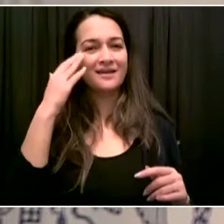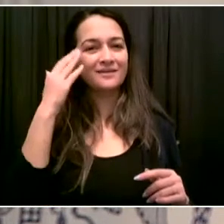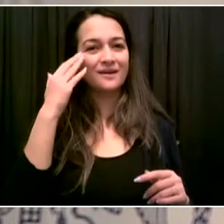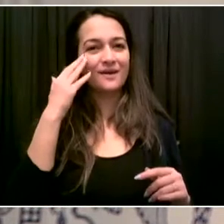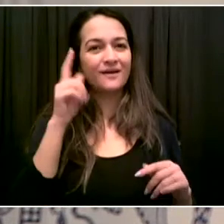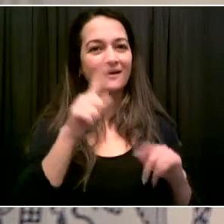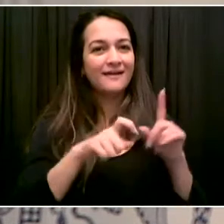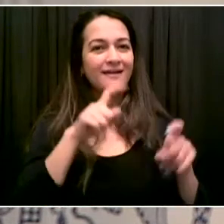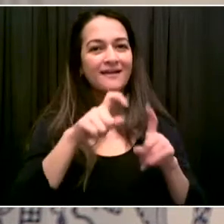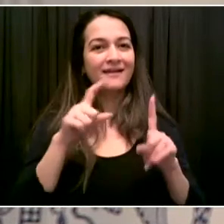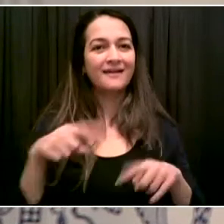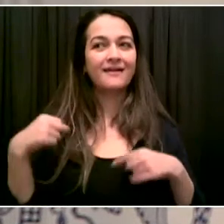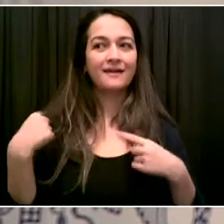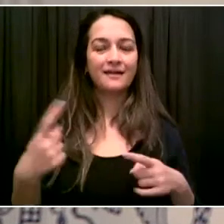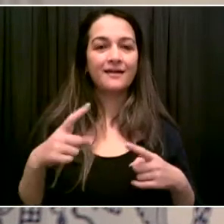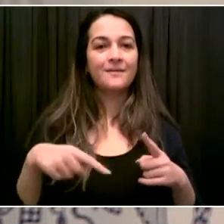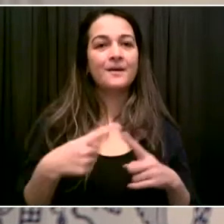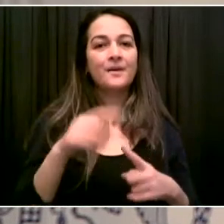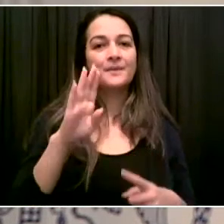persistence, brother.